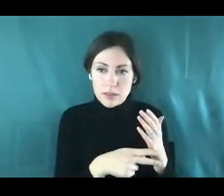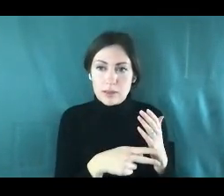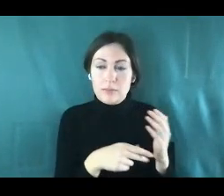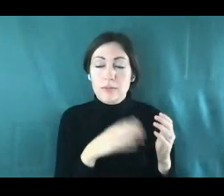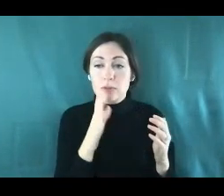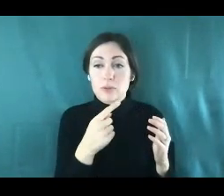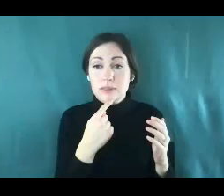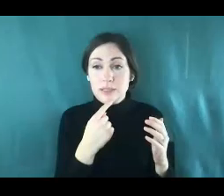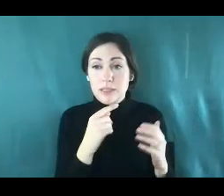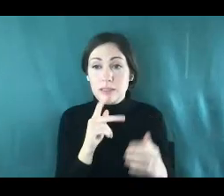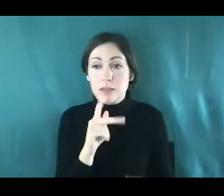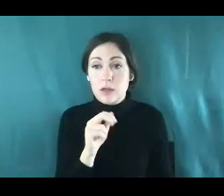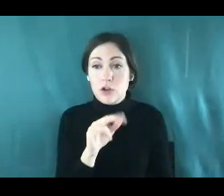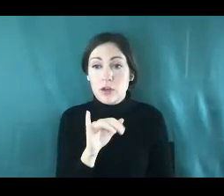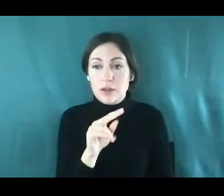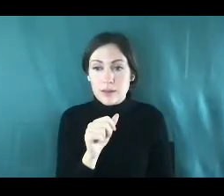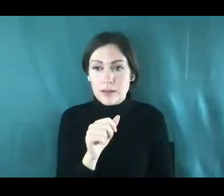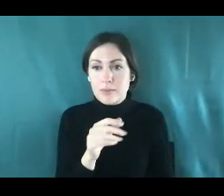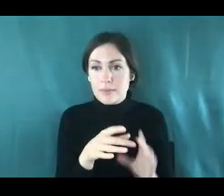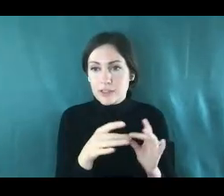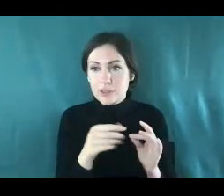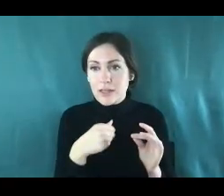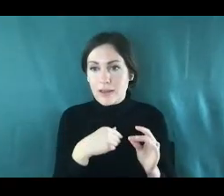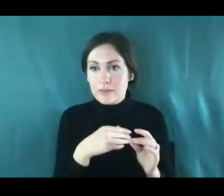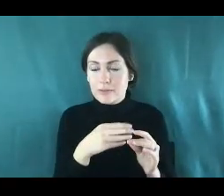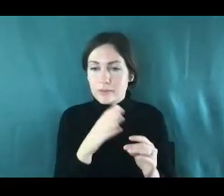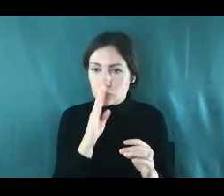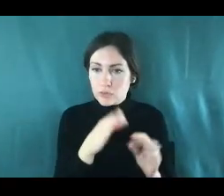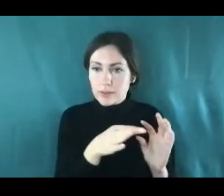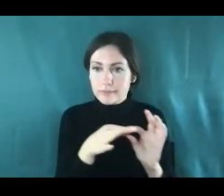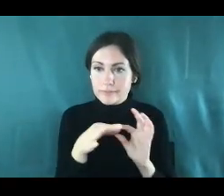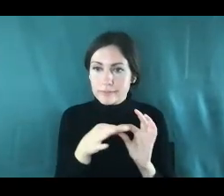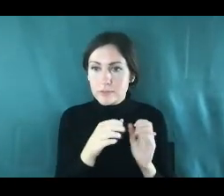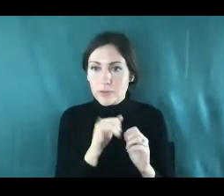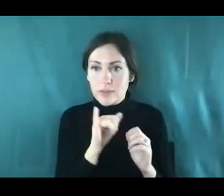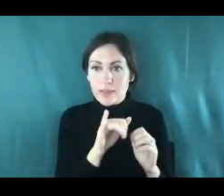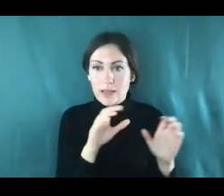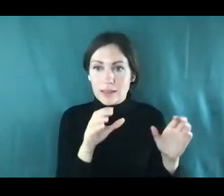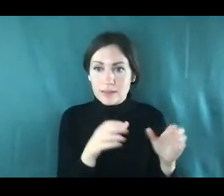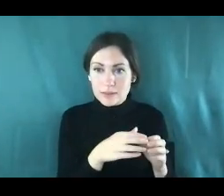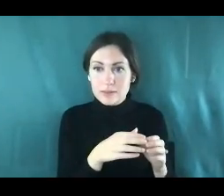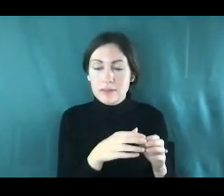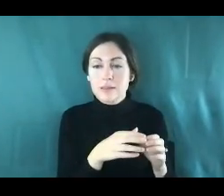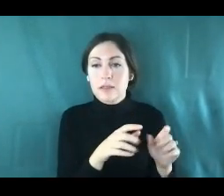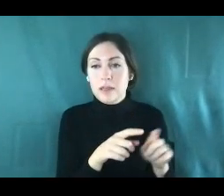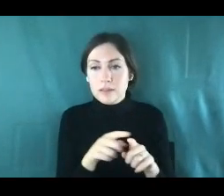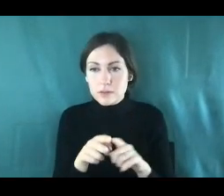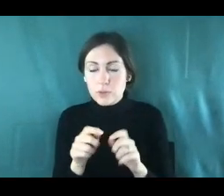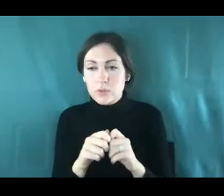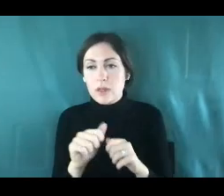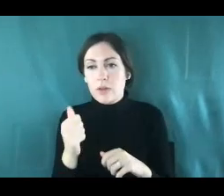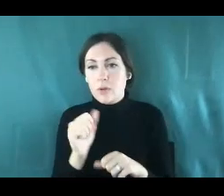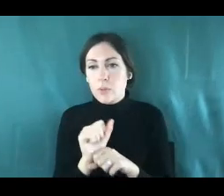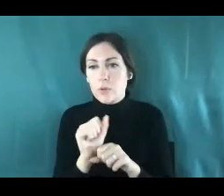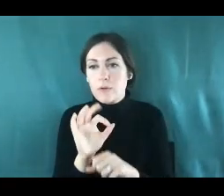as Karina said, there is a direct correlation between that particular set of deliverables and the ones in the workforce pipeline plan